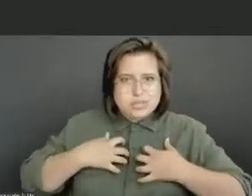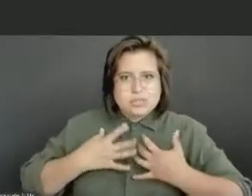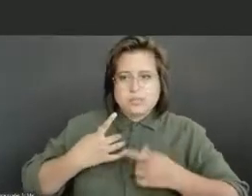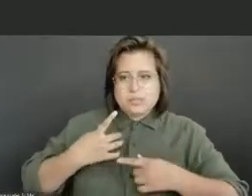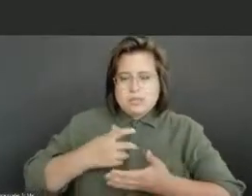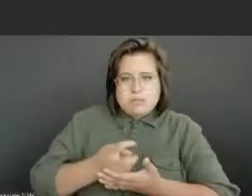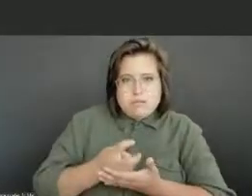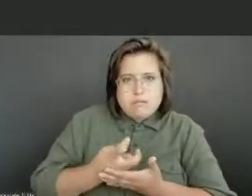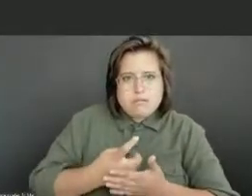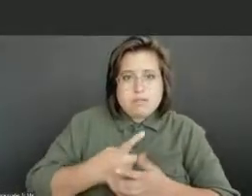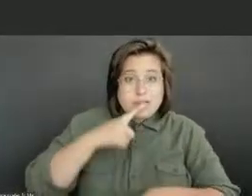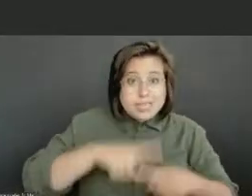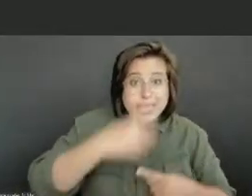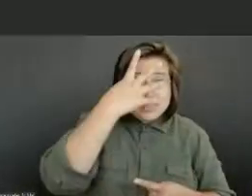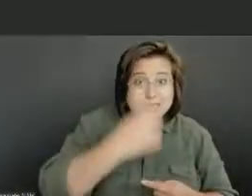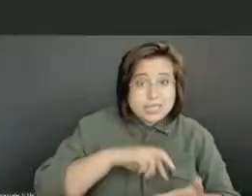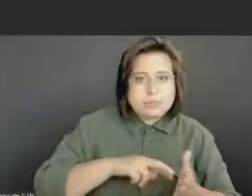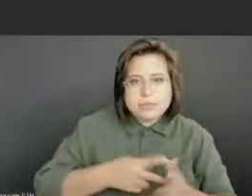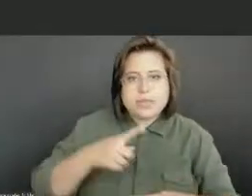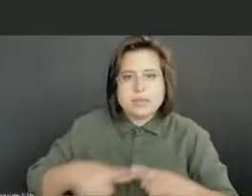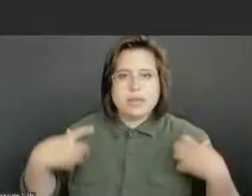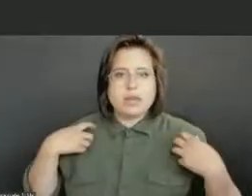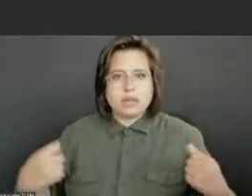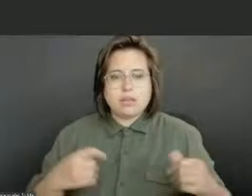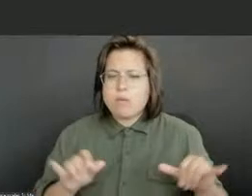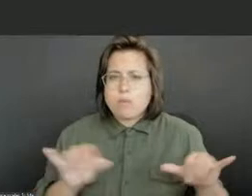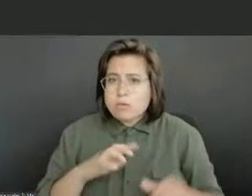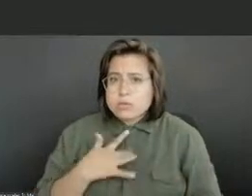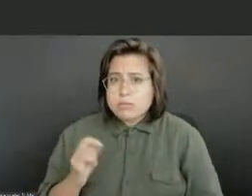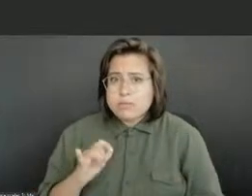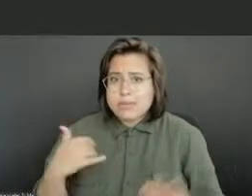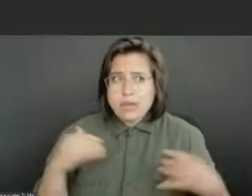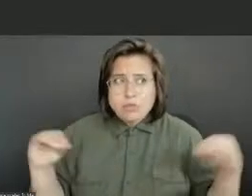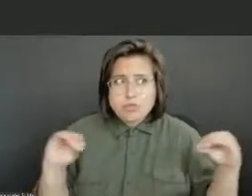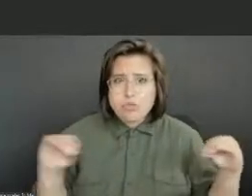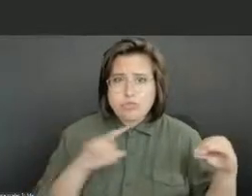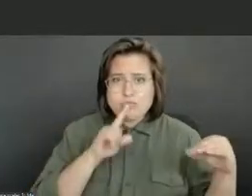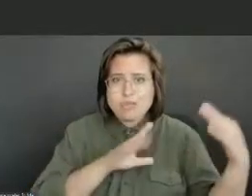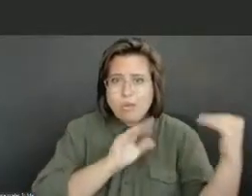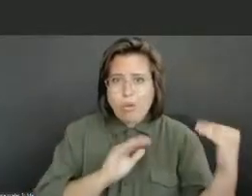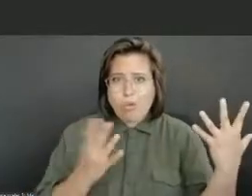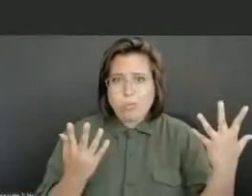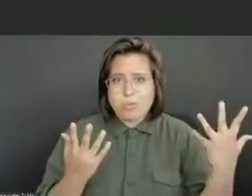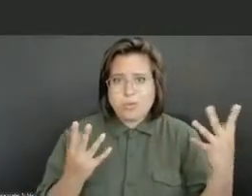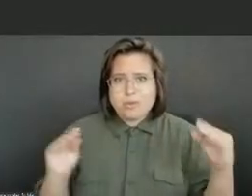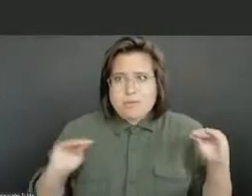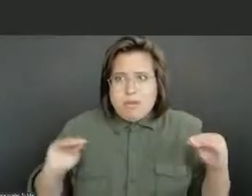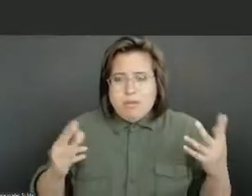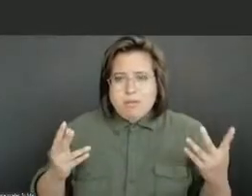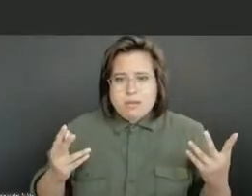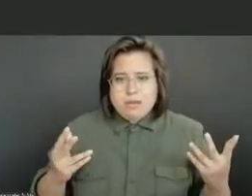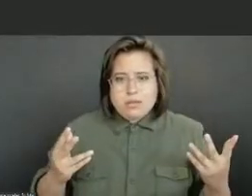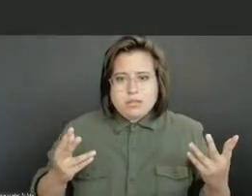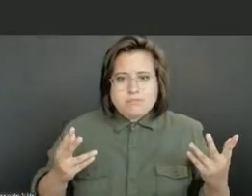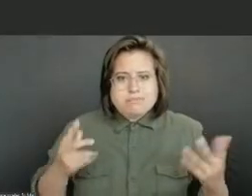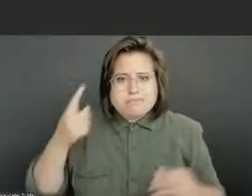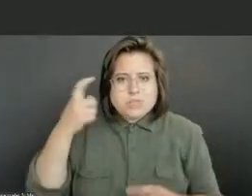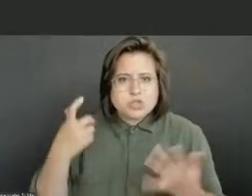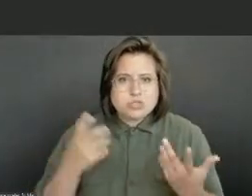sleep, you can't heal. And they also feel like they have no real hope right now, unfortunately, because there is not